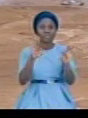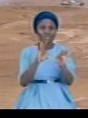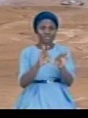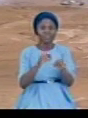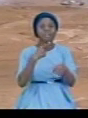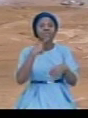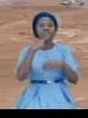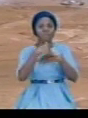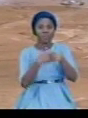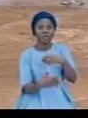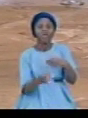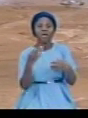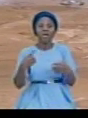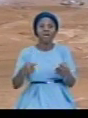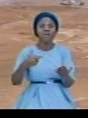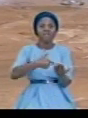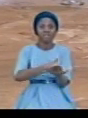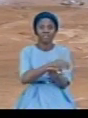there is